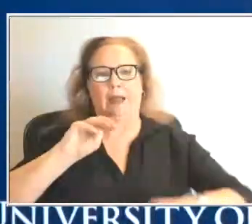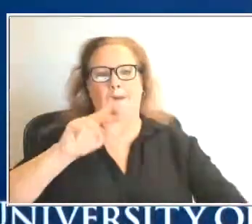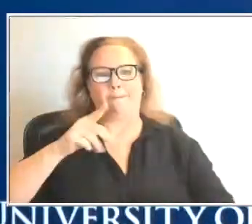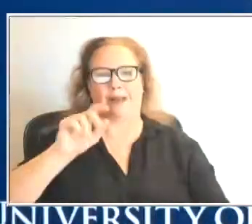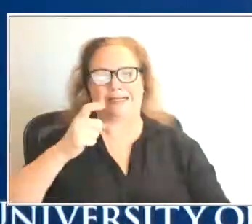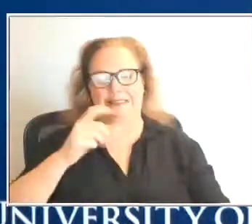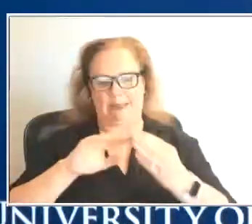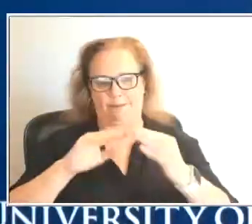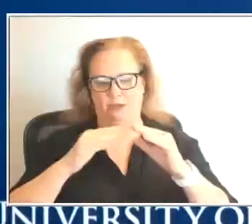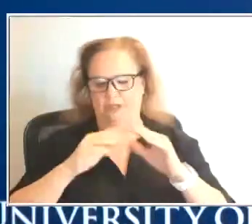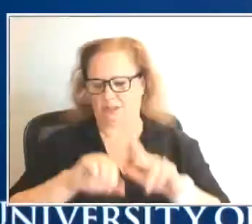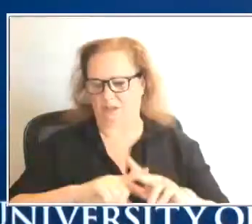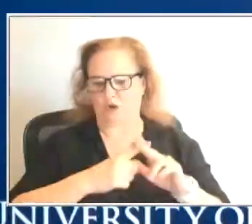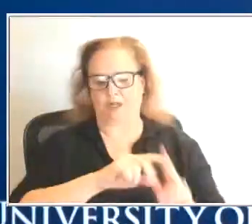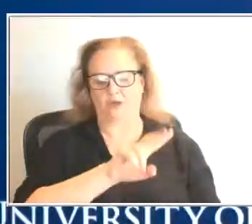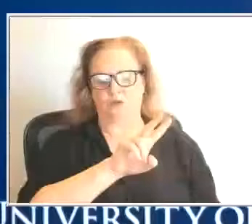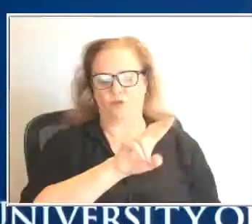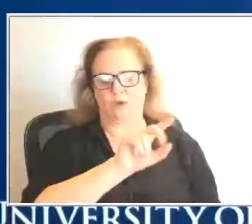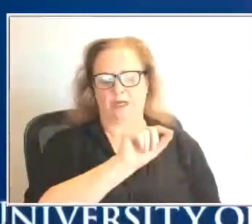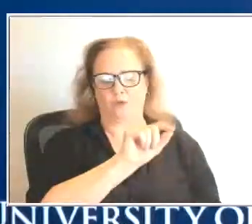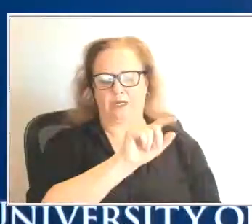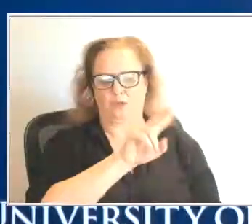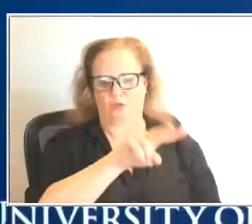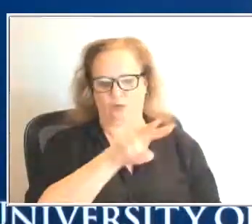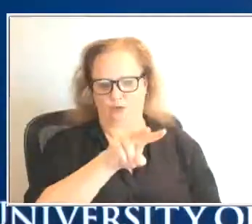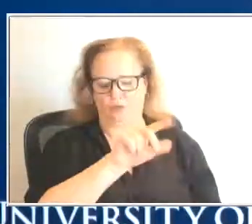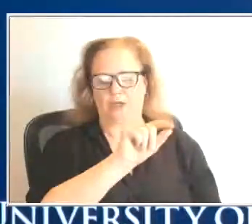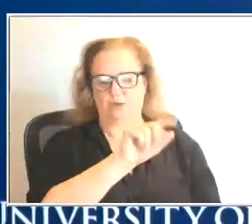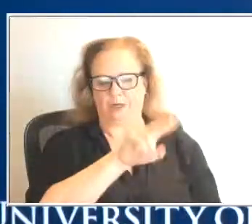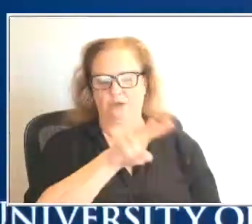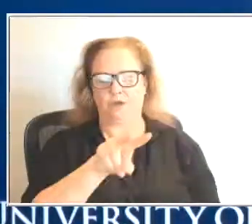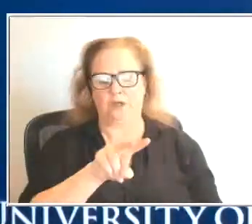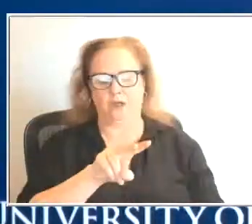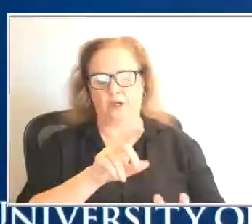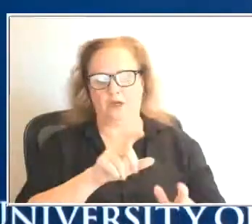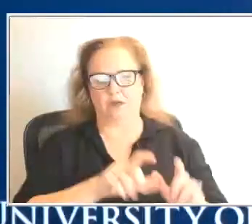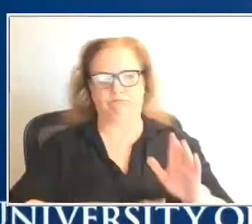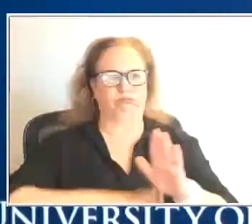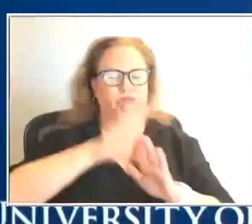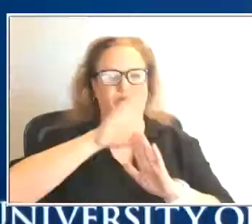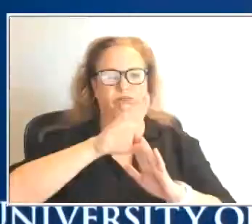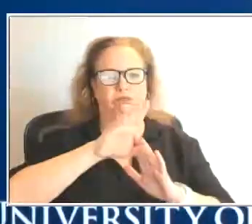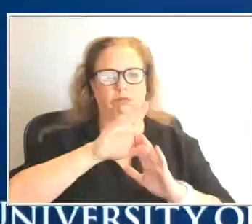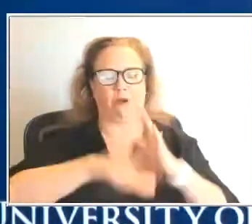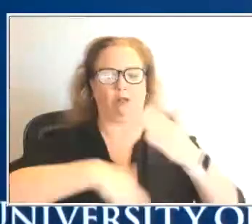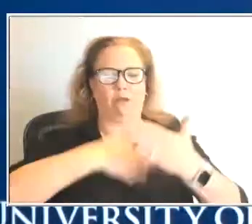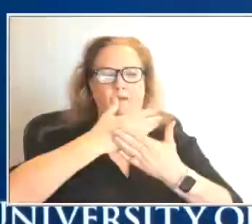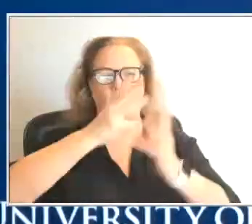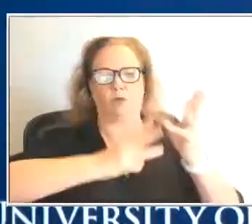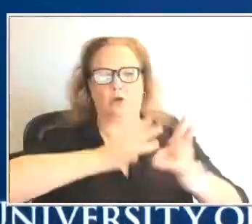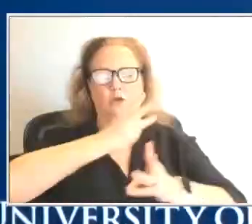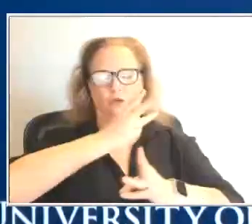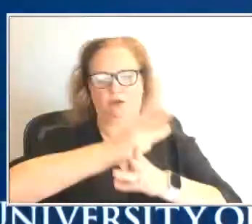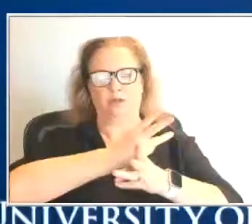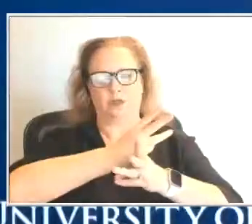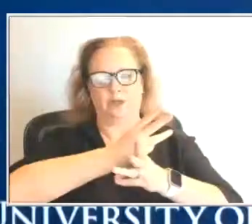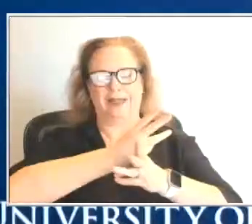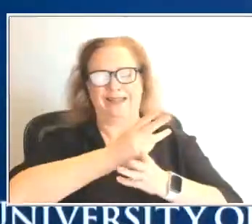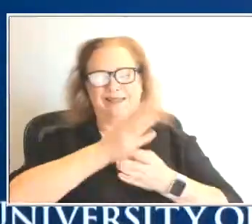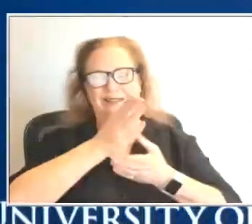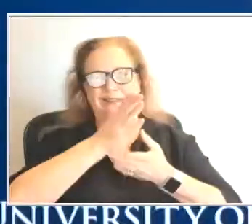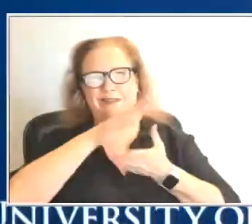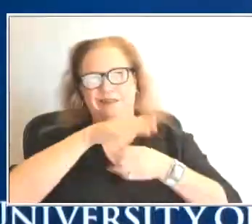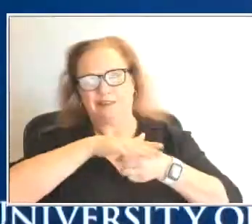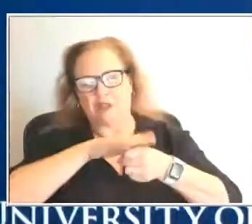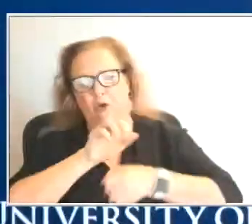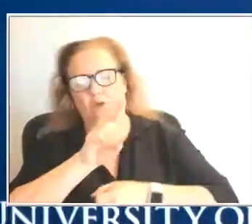think beginning in 2022, there was a huge outbreak globally. The cases somewhat trailed off, but